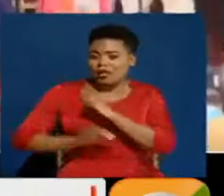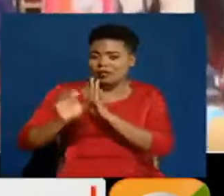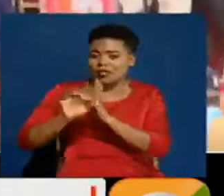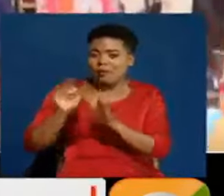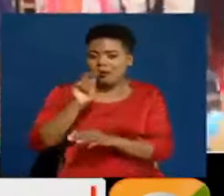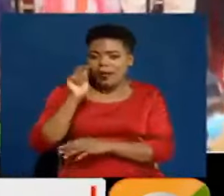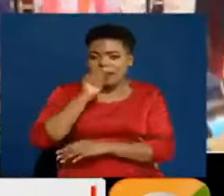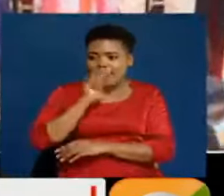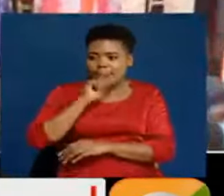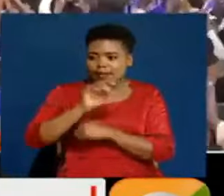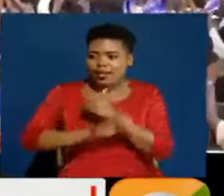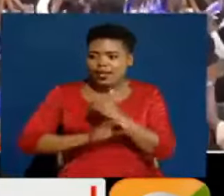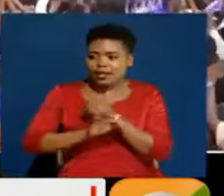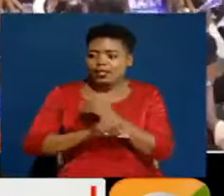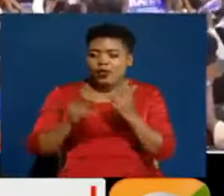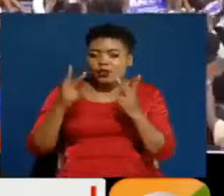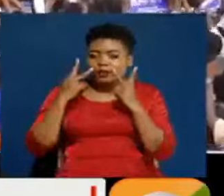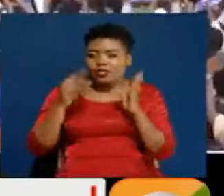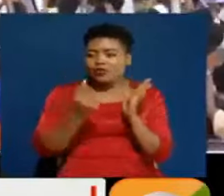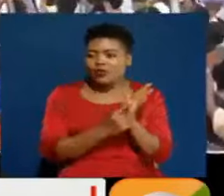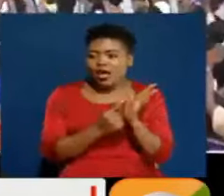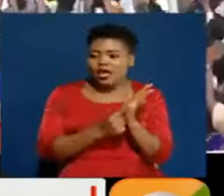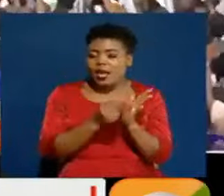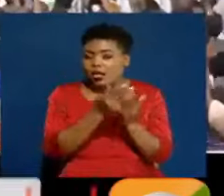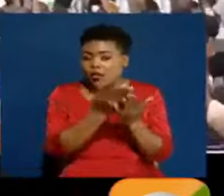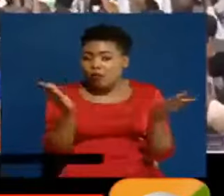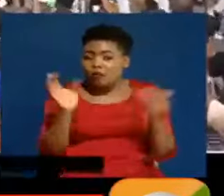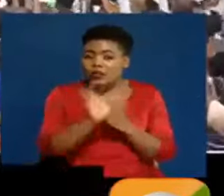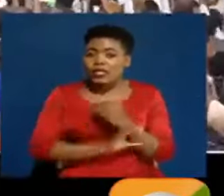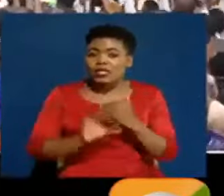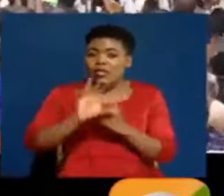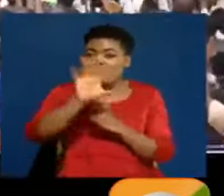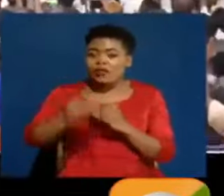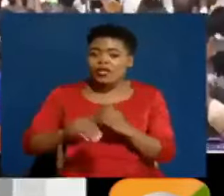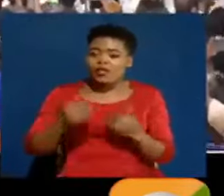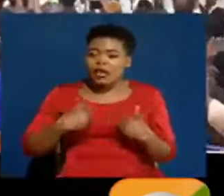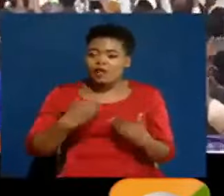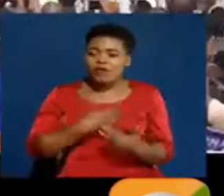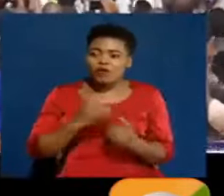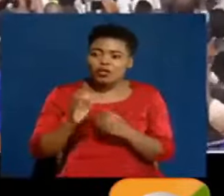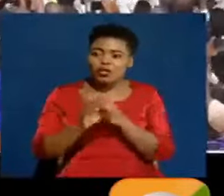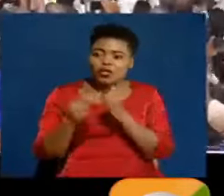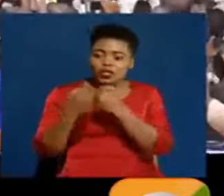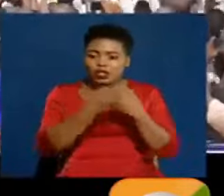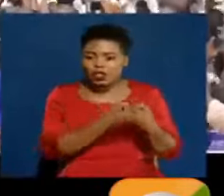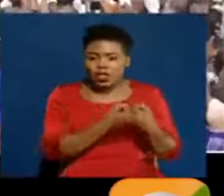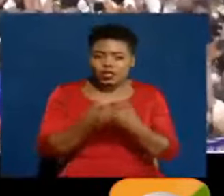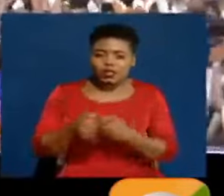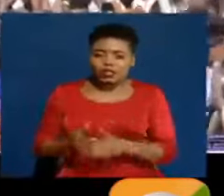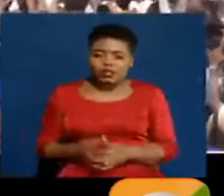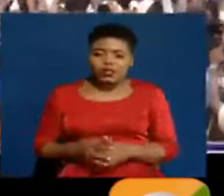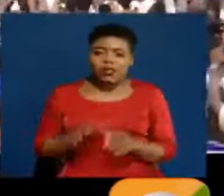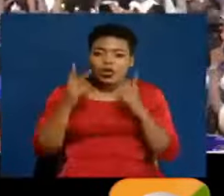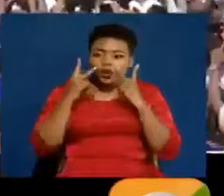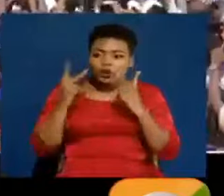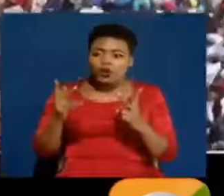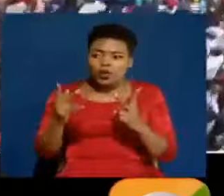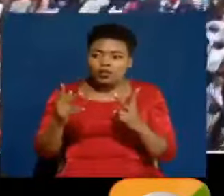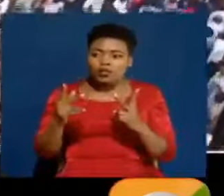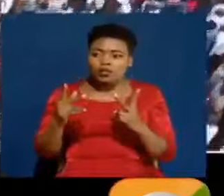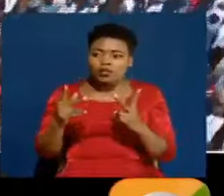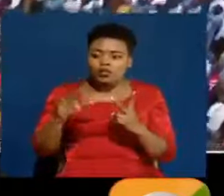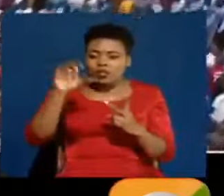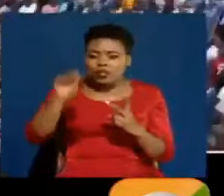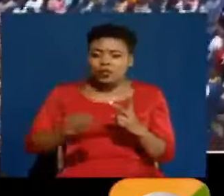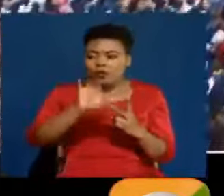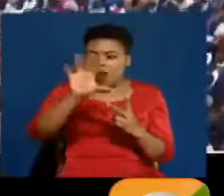CCM with their own challenges as a republic, they have really held ground. Look at Ghana, look at